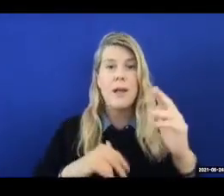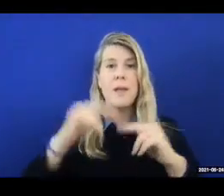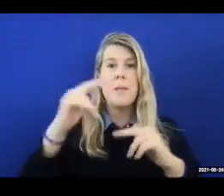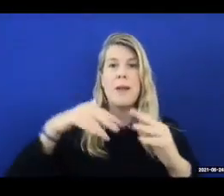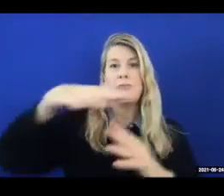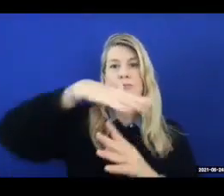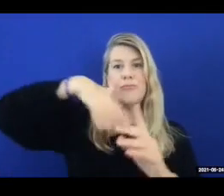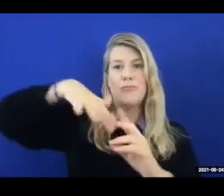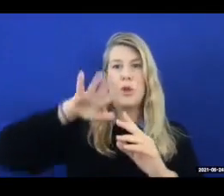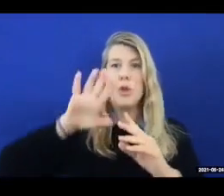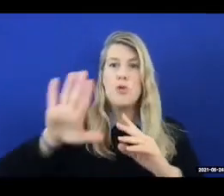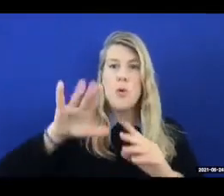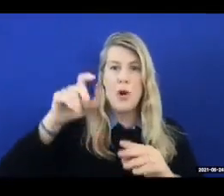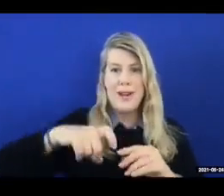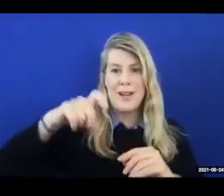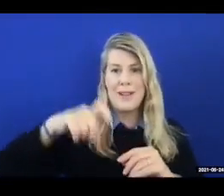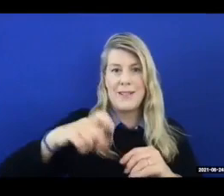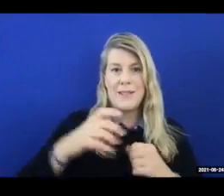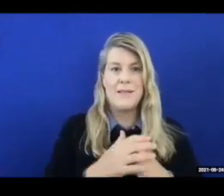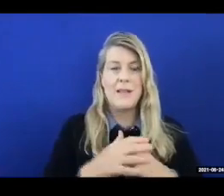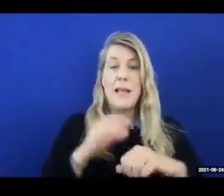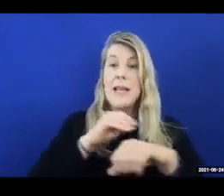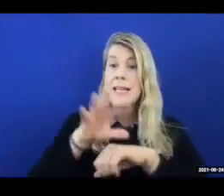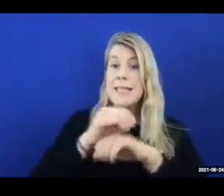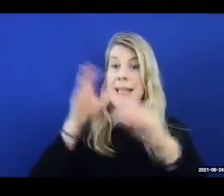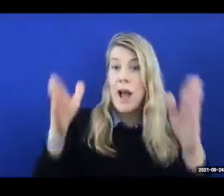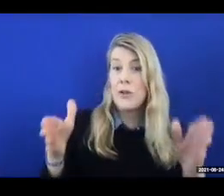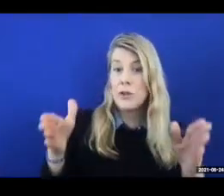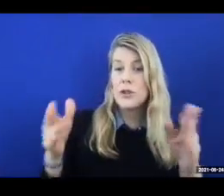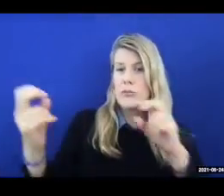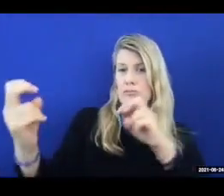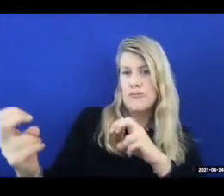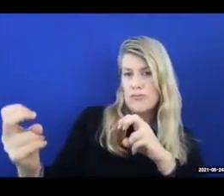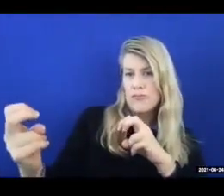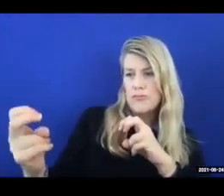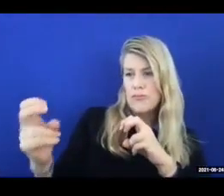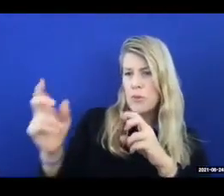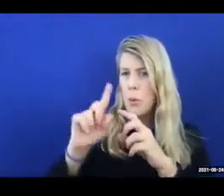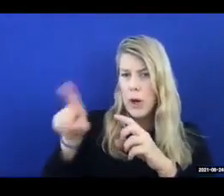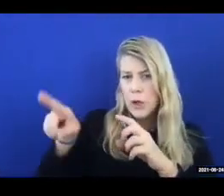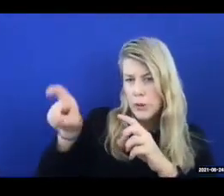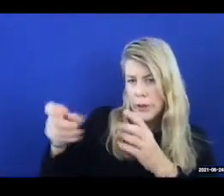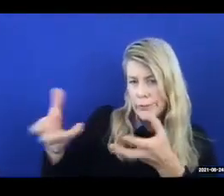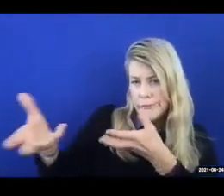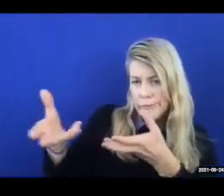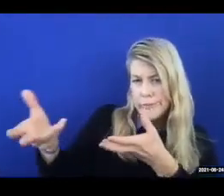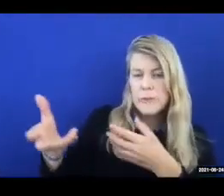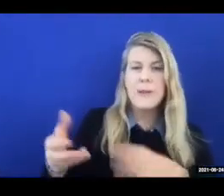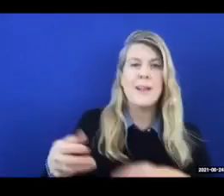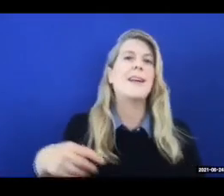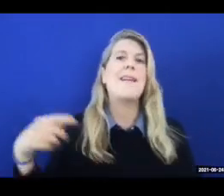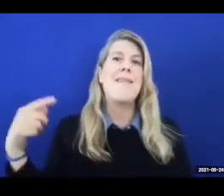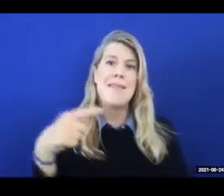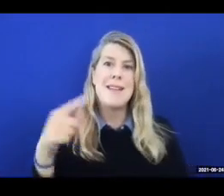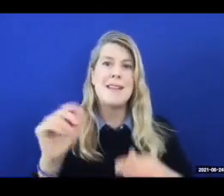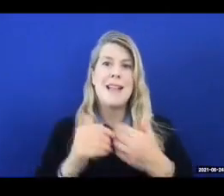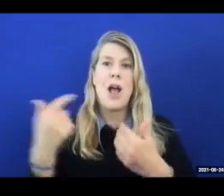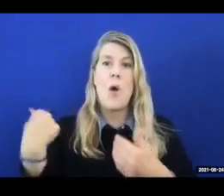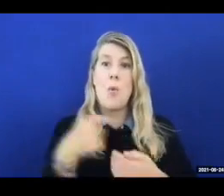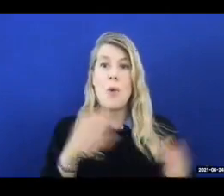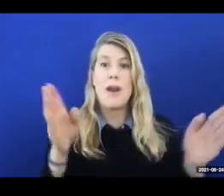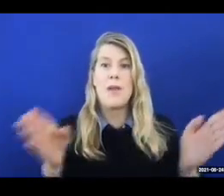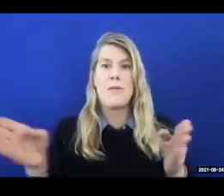your needs. Counselors meet you where you are. This is how we